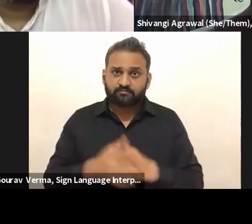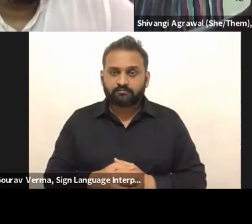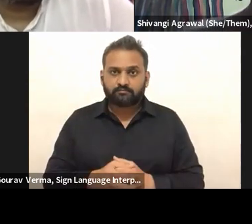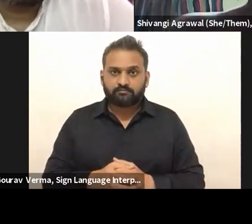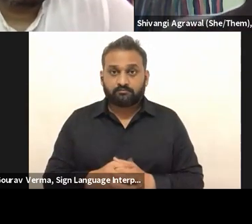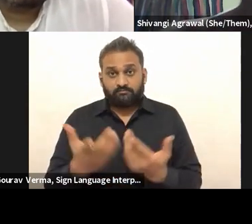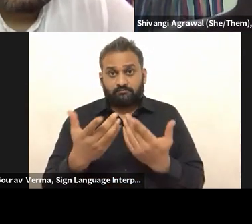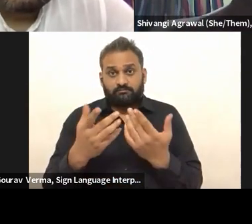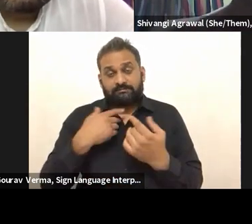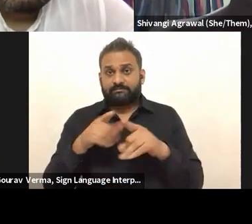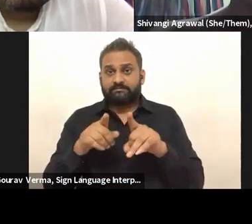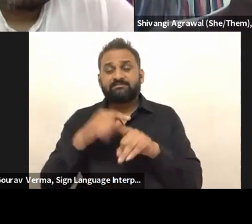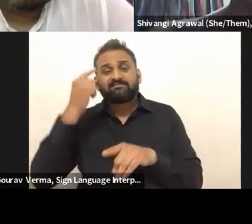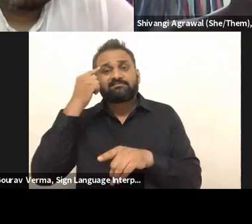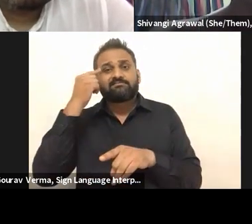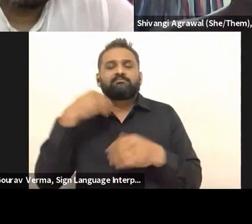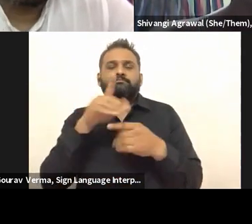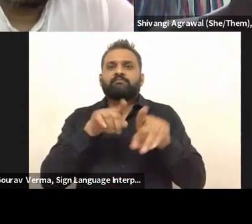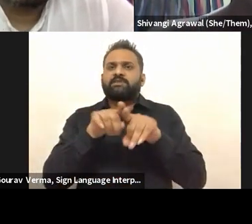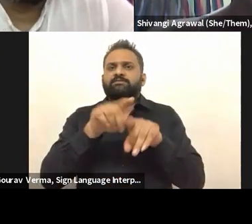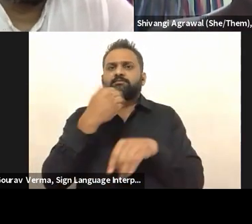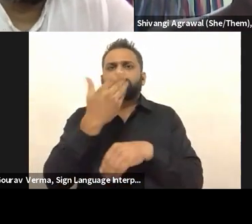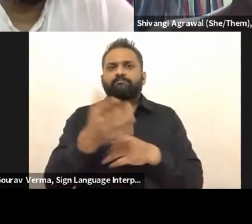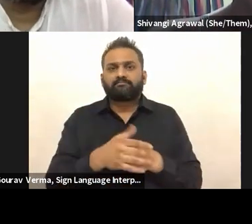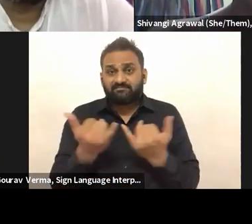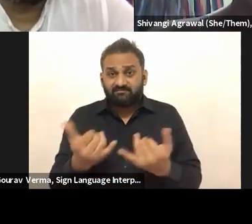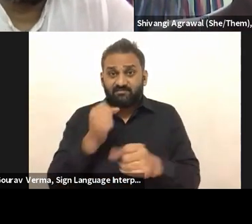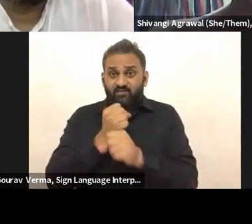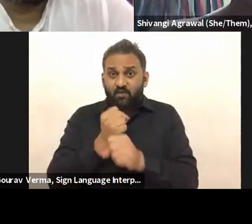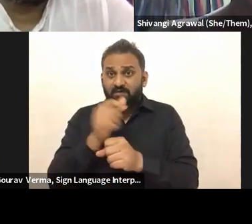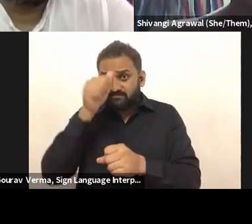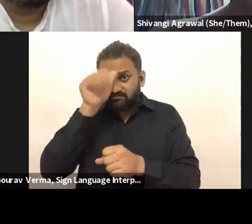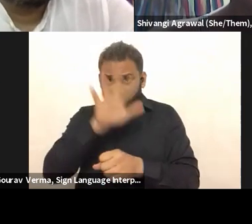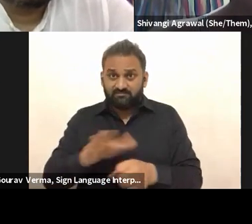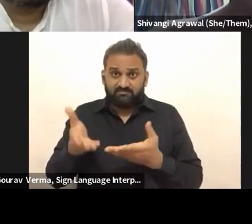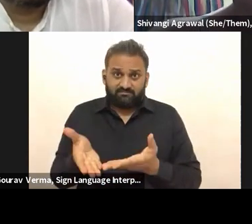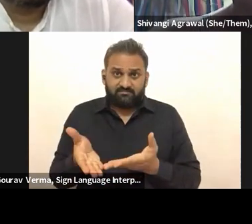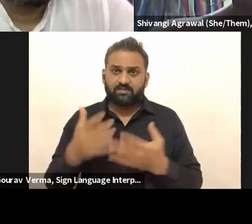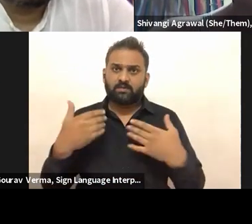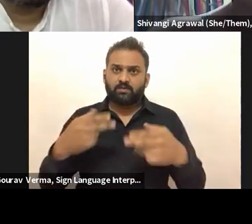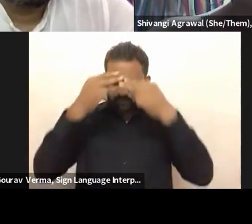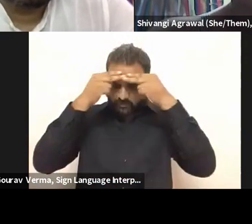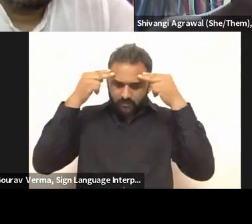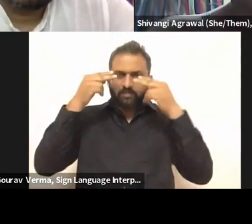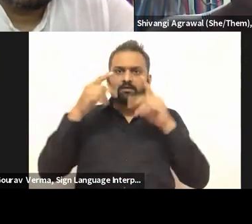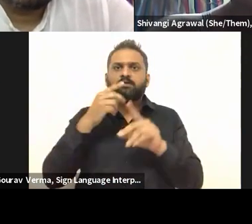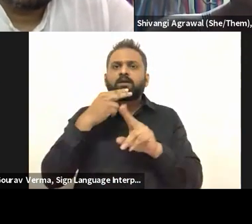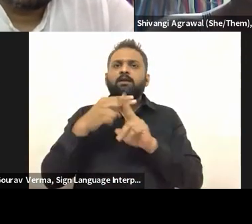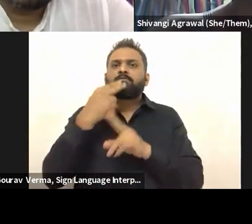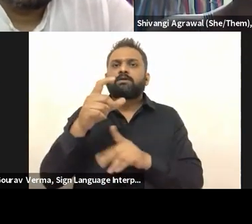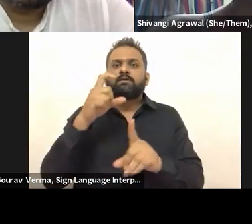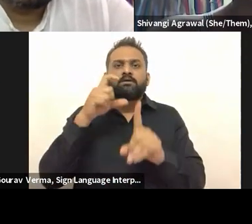think like for example, the current government in India like has labeled us Divyang. The Divyang is a word